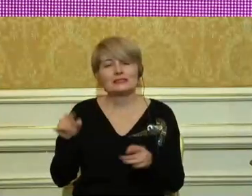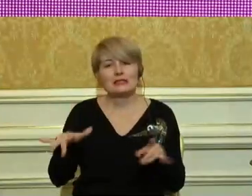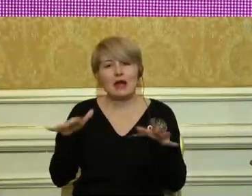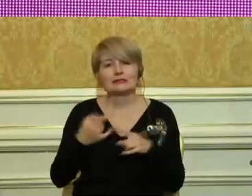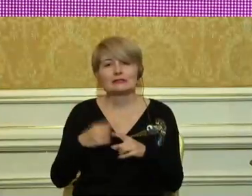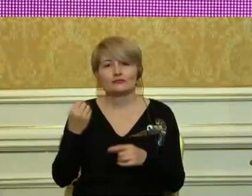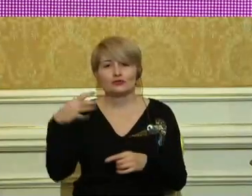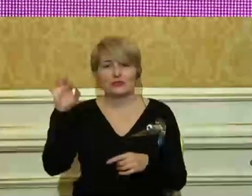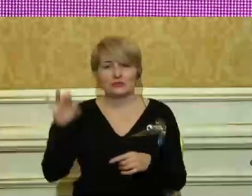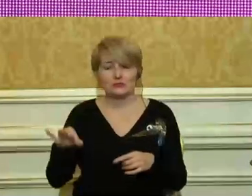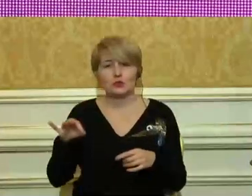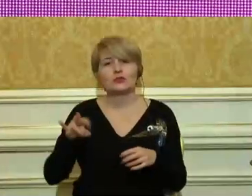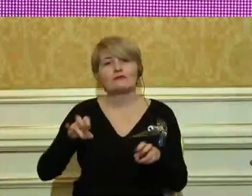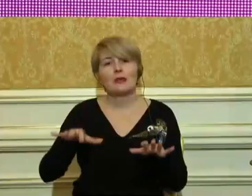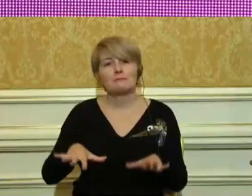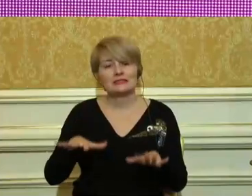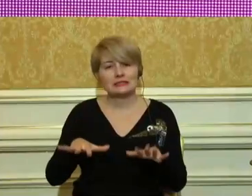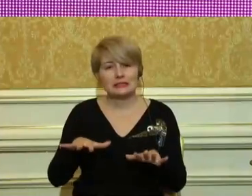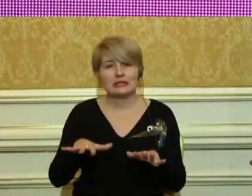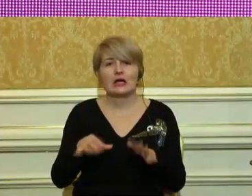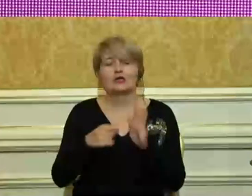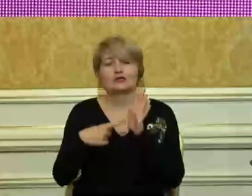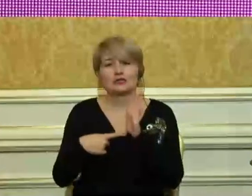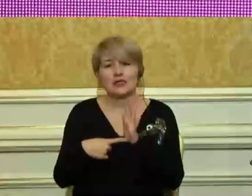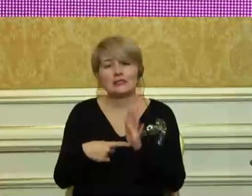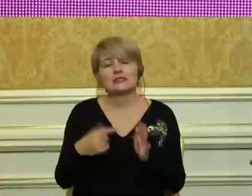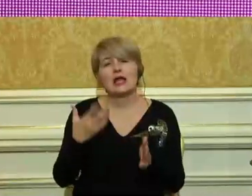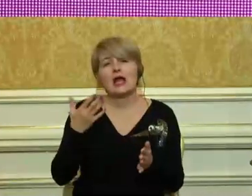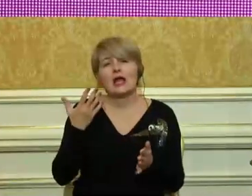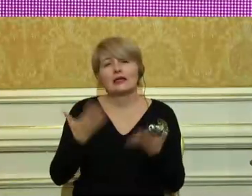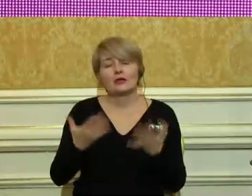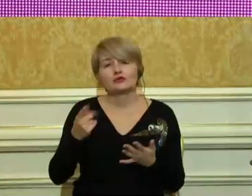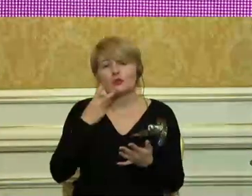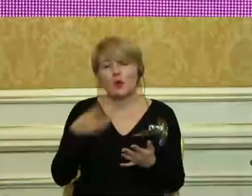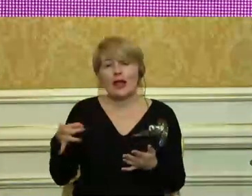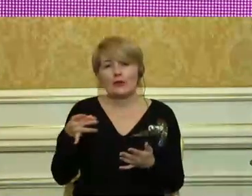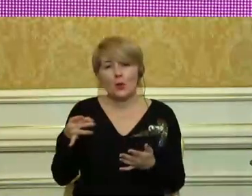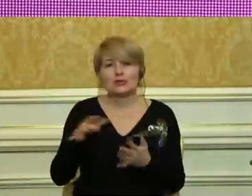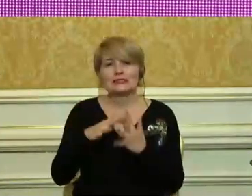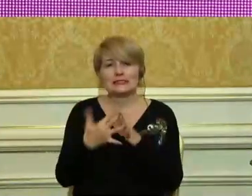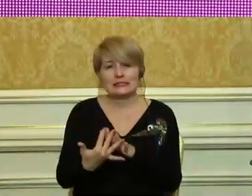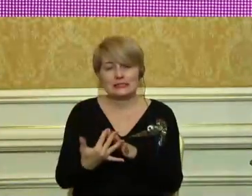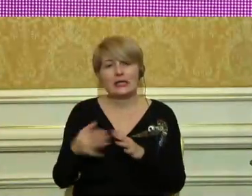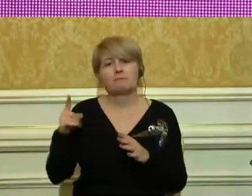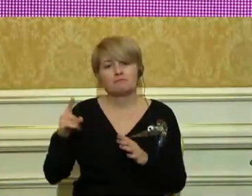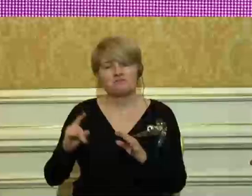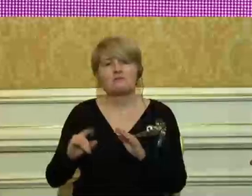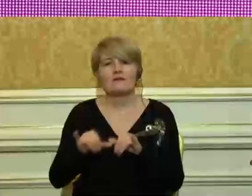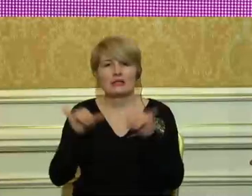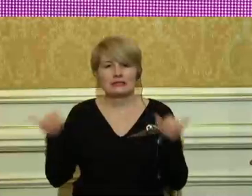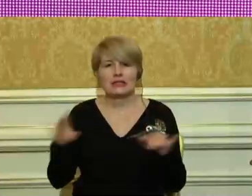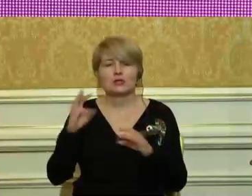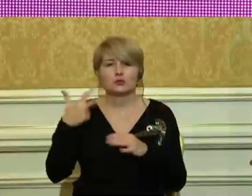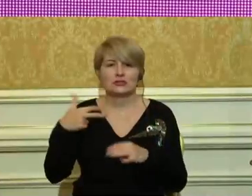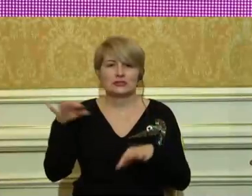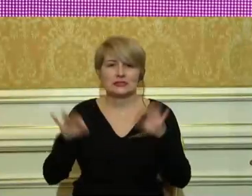highest level, the less women. So, well, the upper level, 14s, and the local level authorities, 8s.